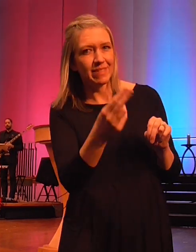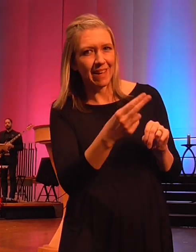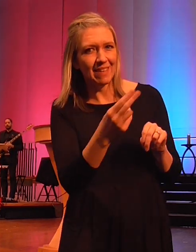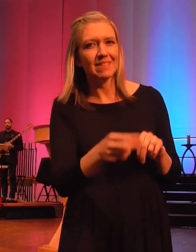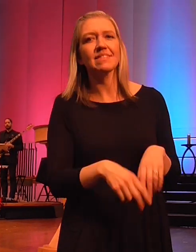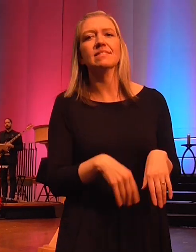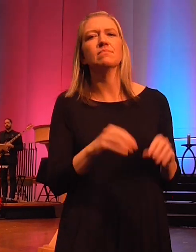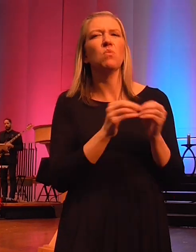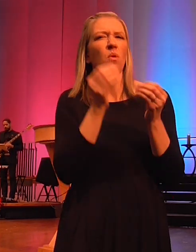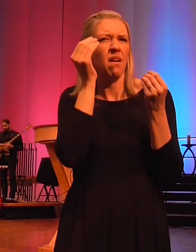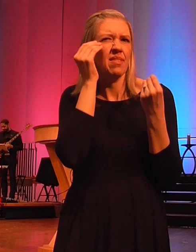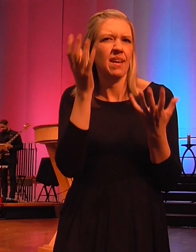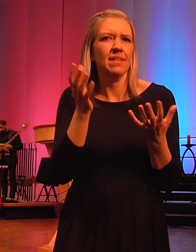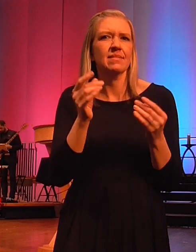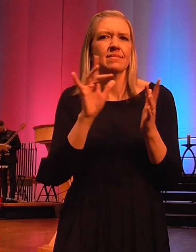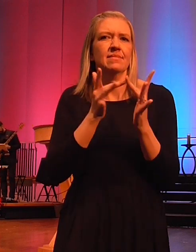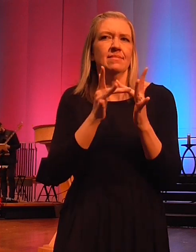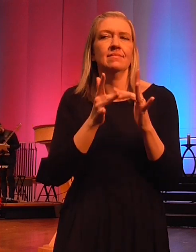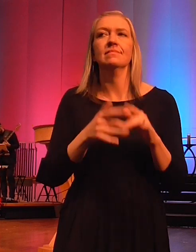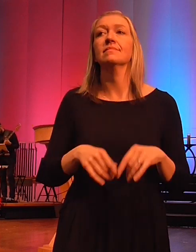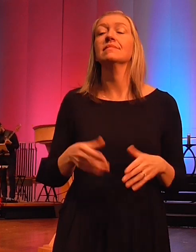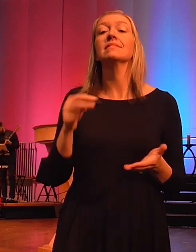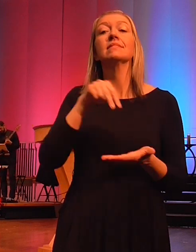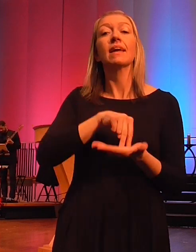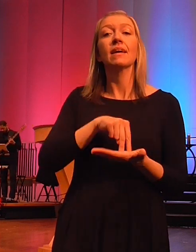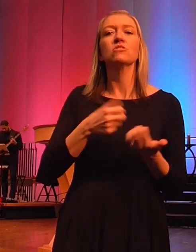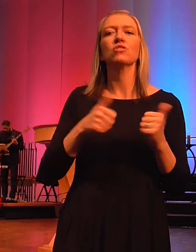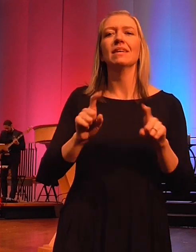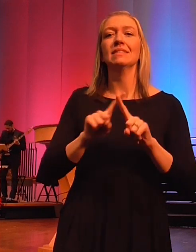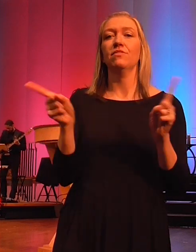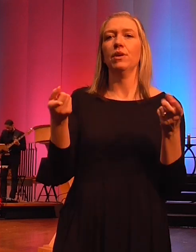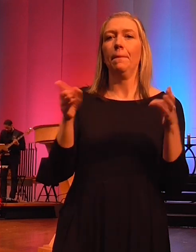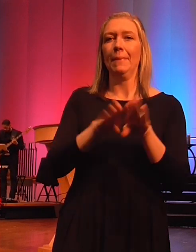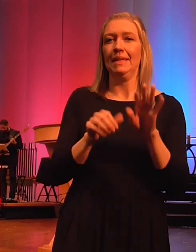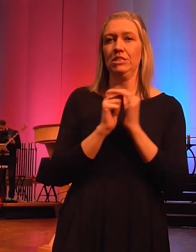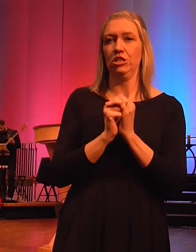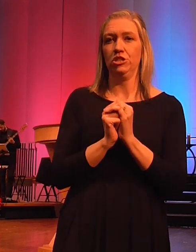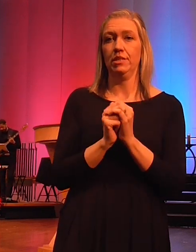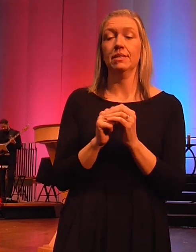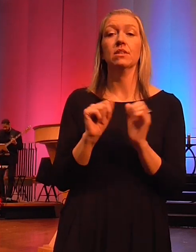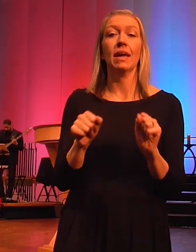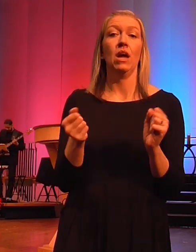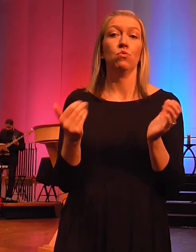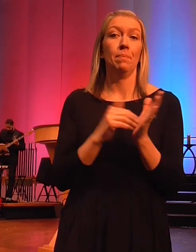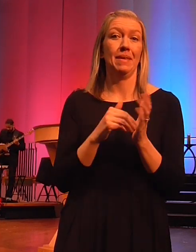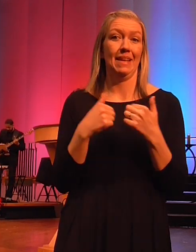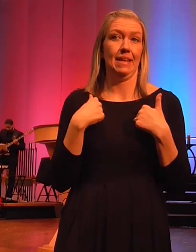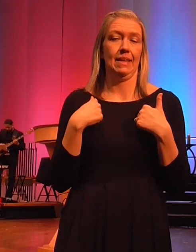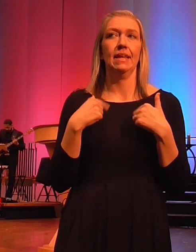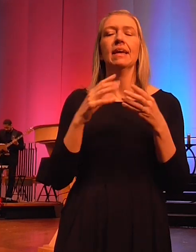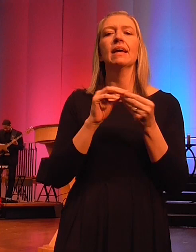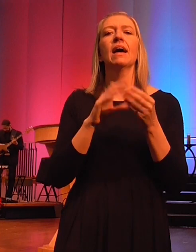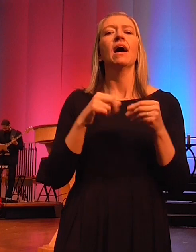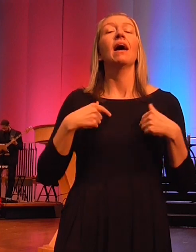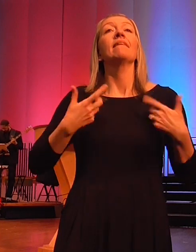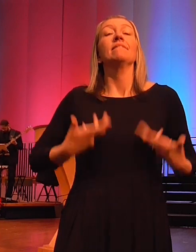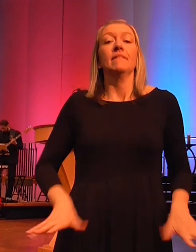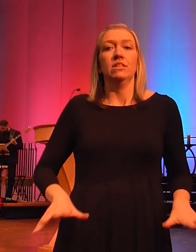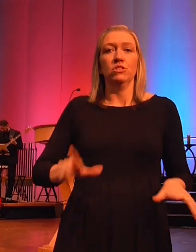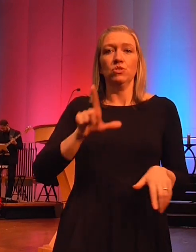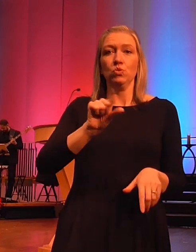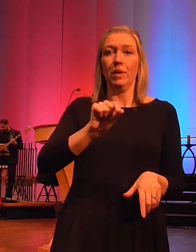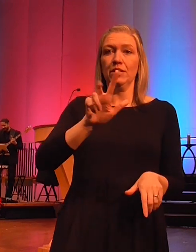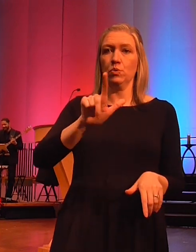online. Let's stand and try a different benediction today. So if you want, repeat after me. I finished 2023 and I am done with